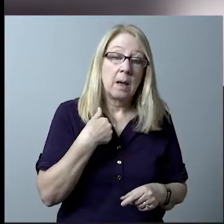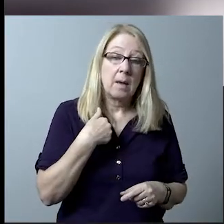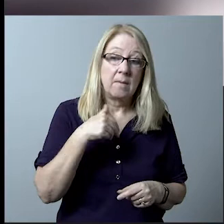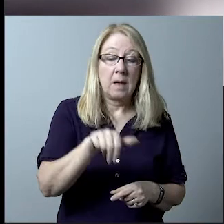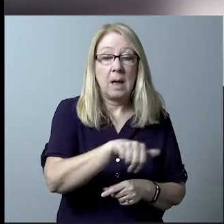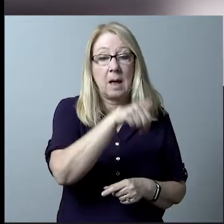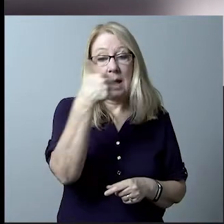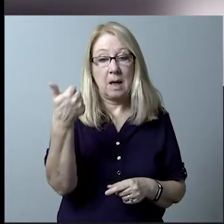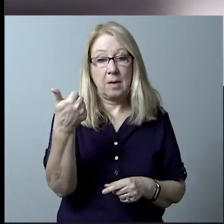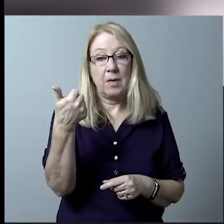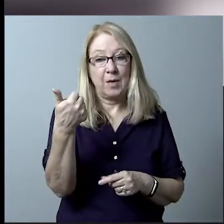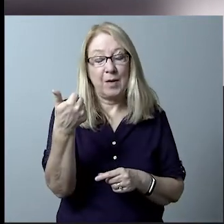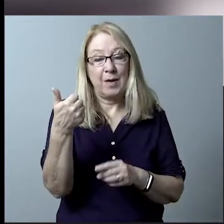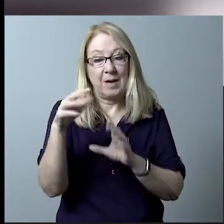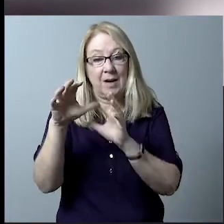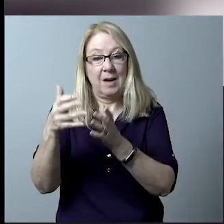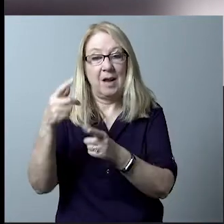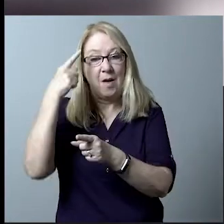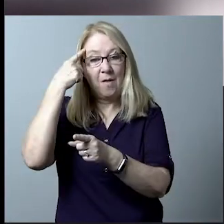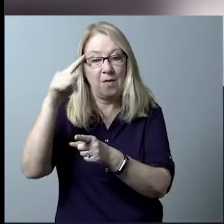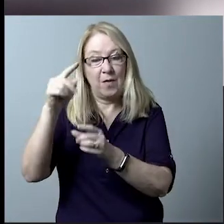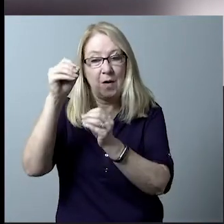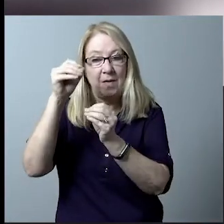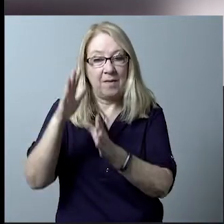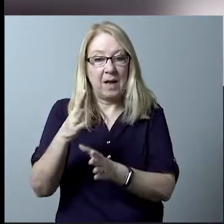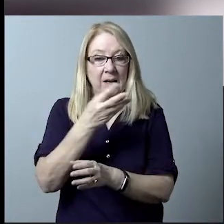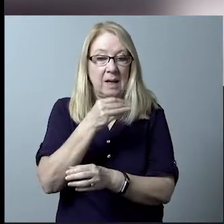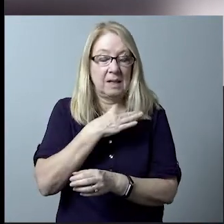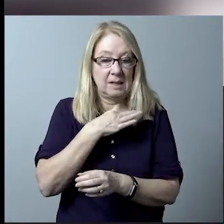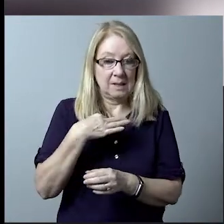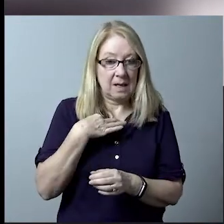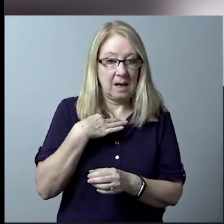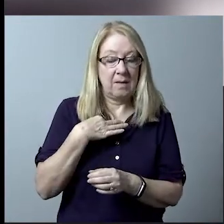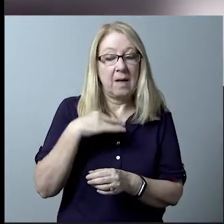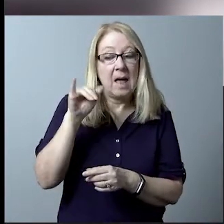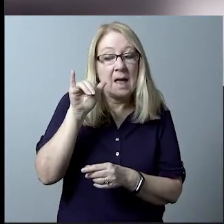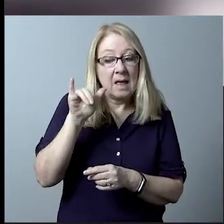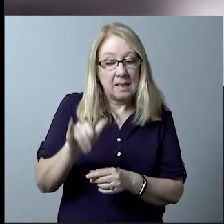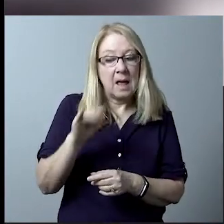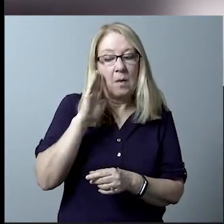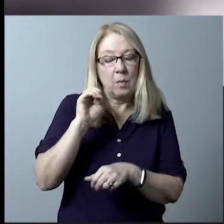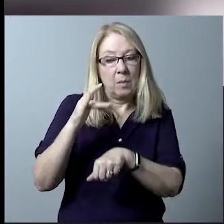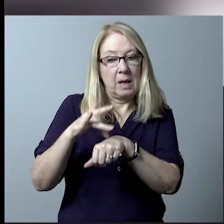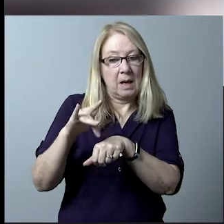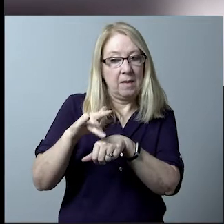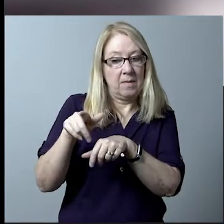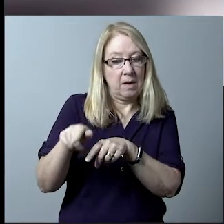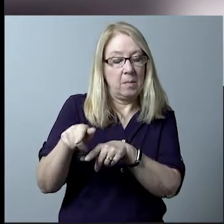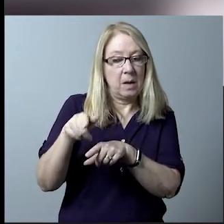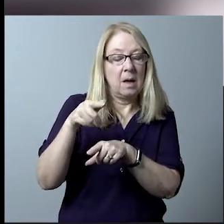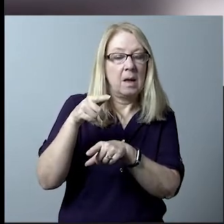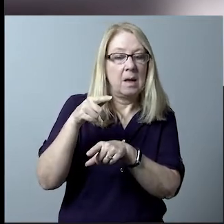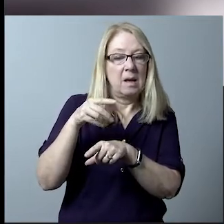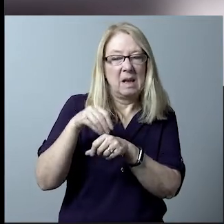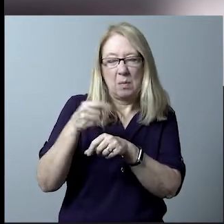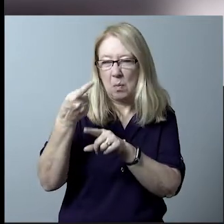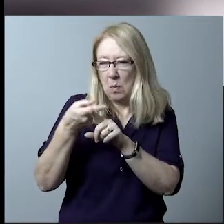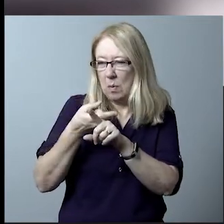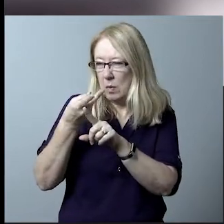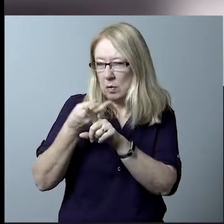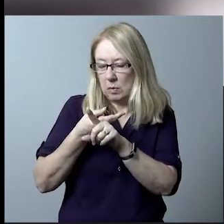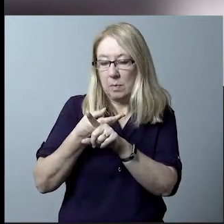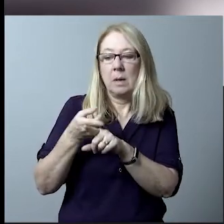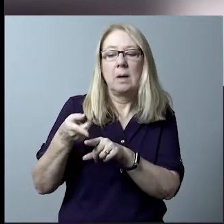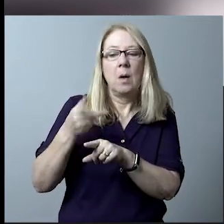We also have another persona coming up, which is the faculty and staff persona. This will be available